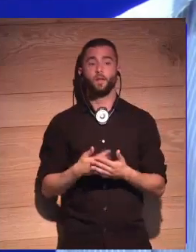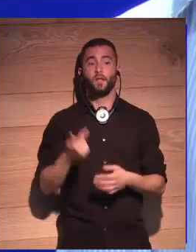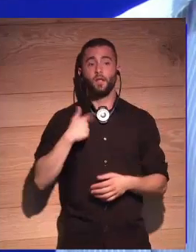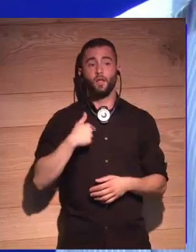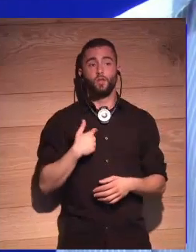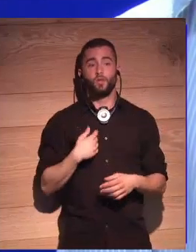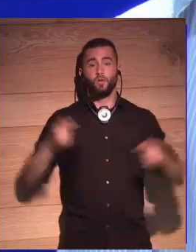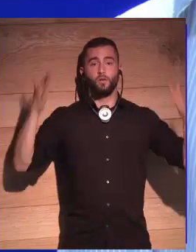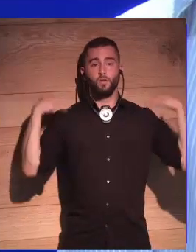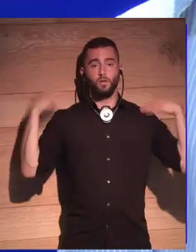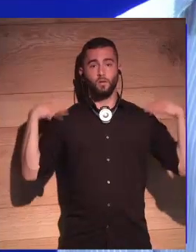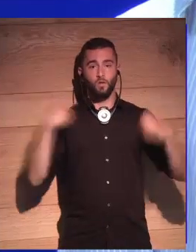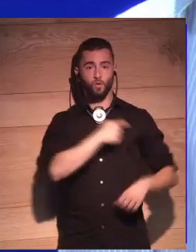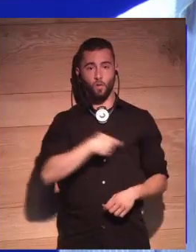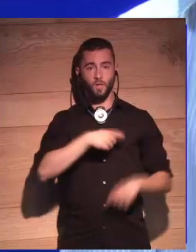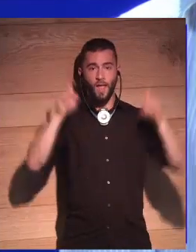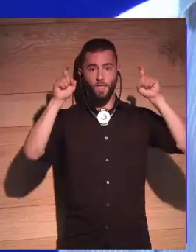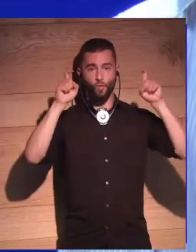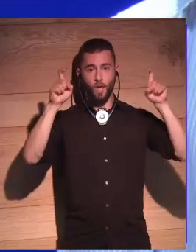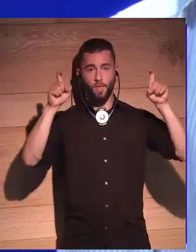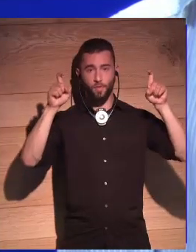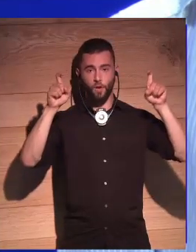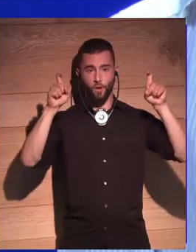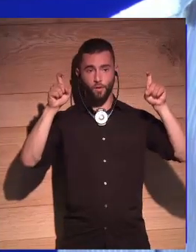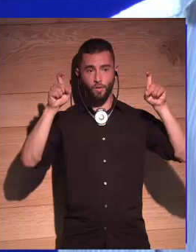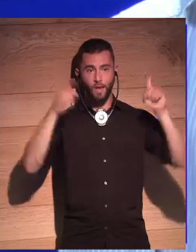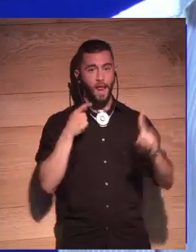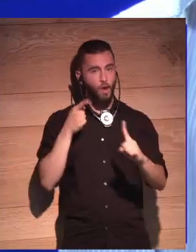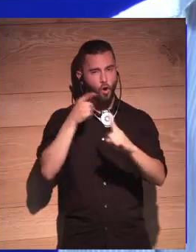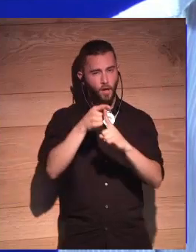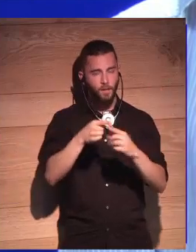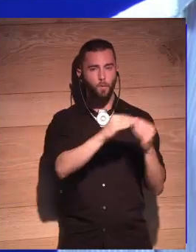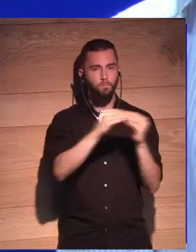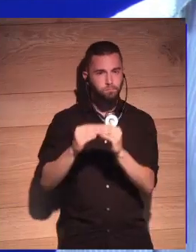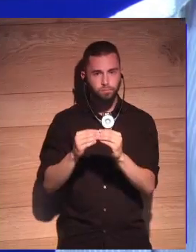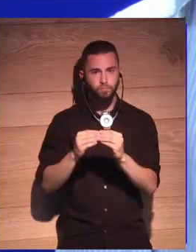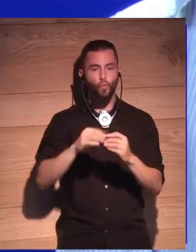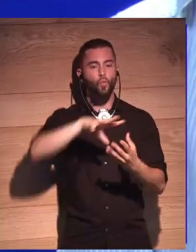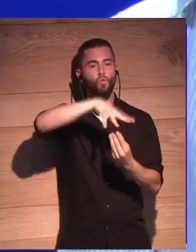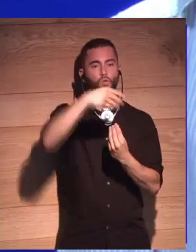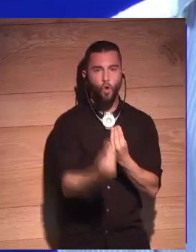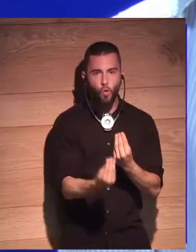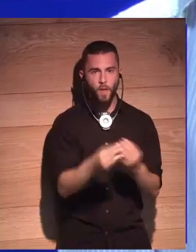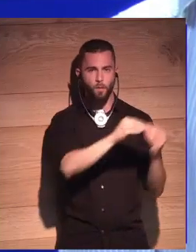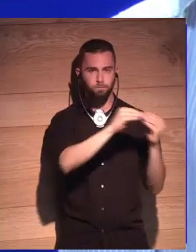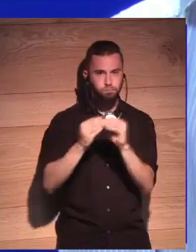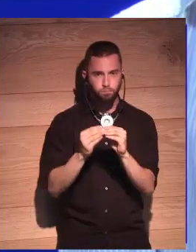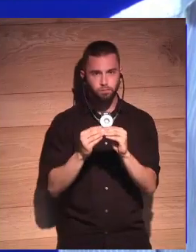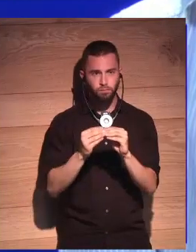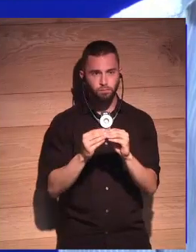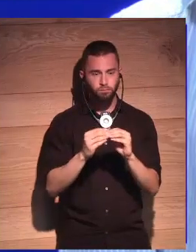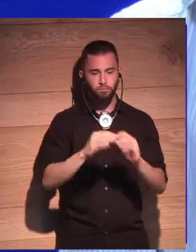with technologies, and I co-chair the education committee that has as a goal